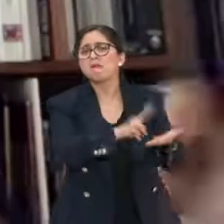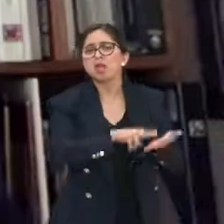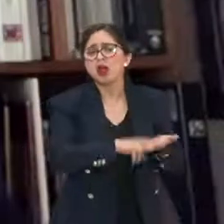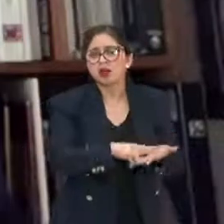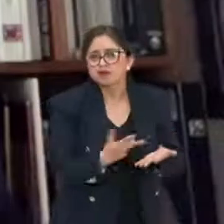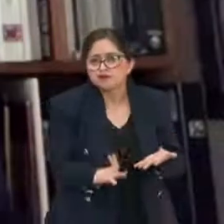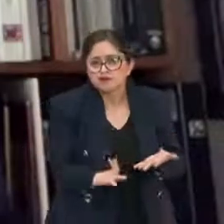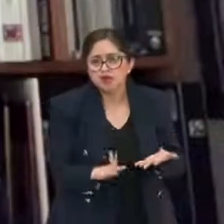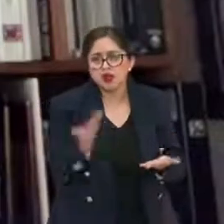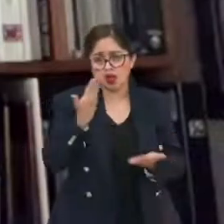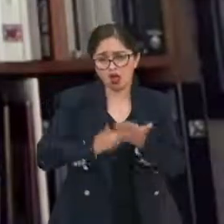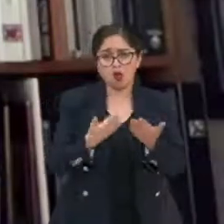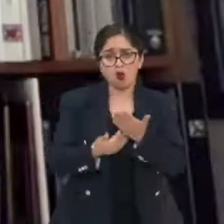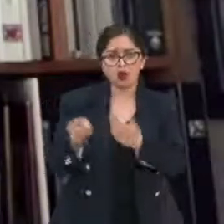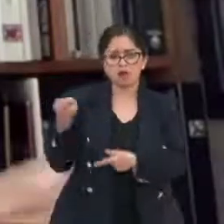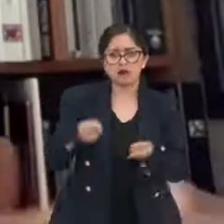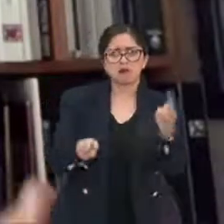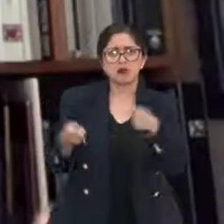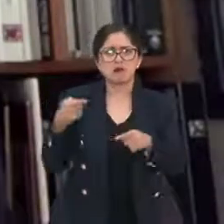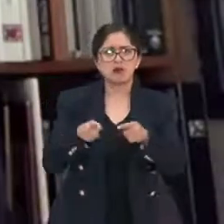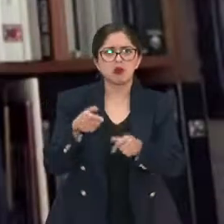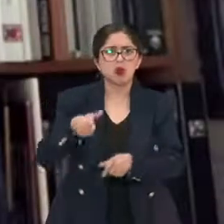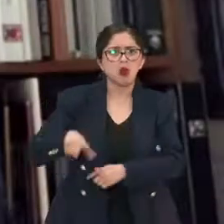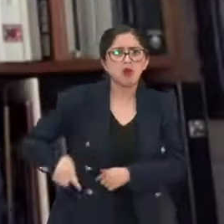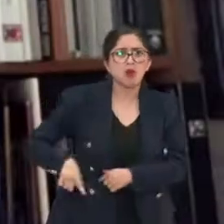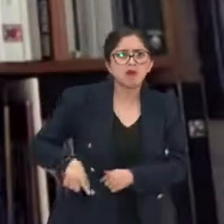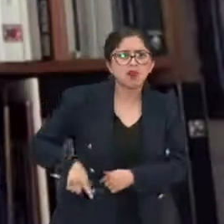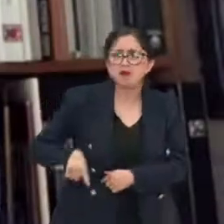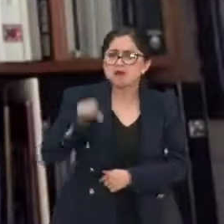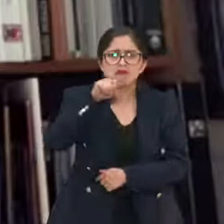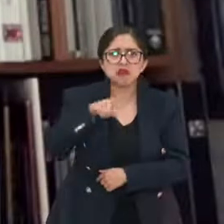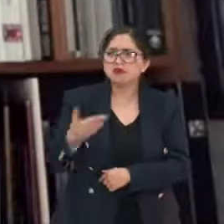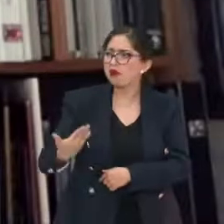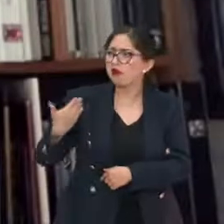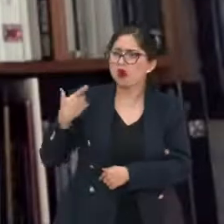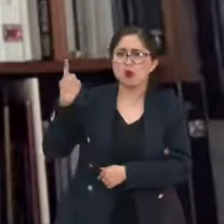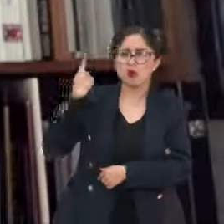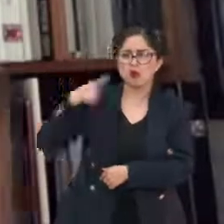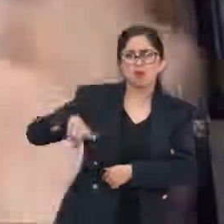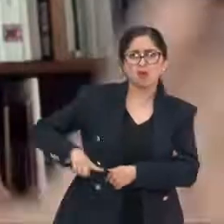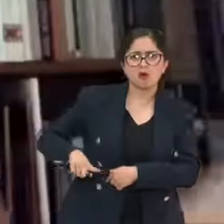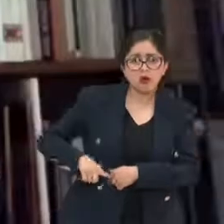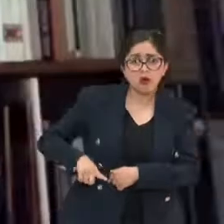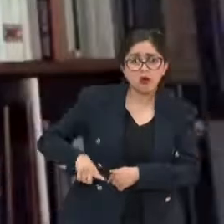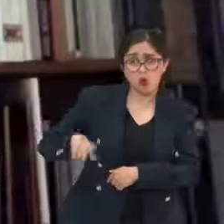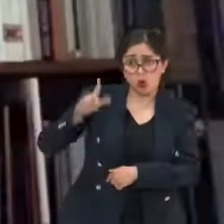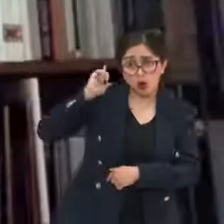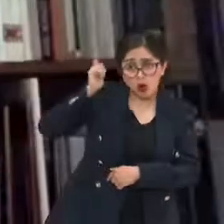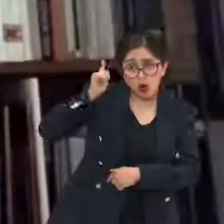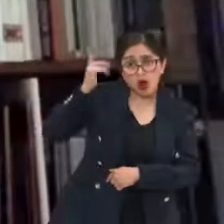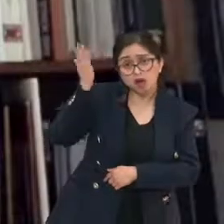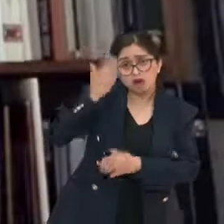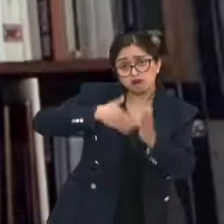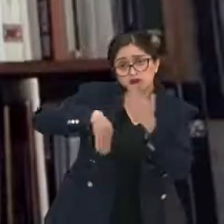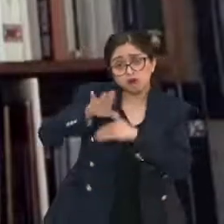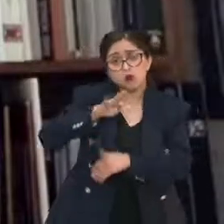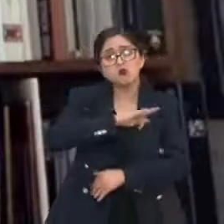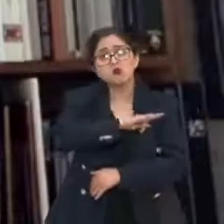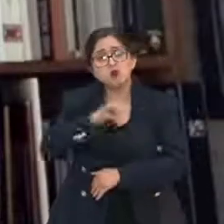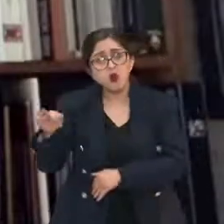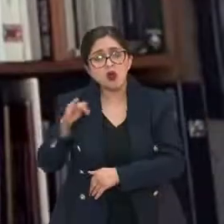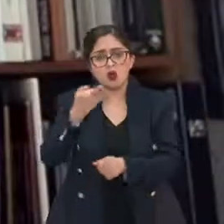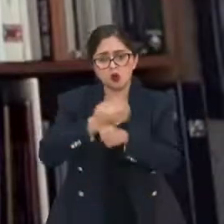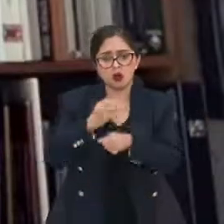Thus, authoritarianism of the present government is exactly the same as the previous government, and the question if they